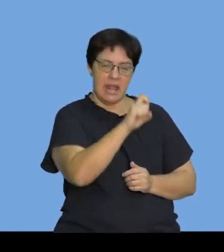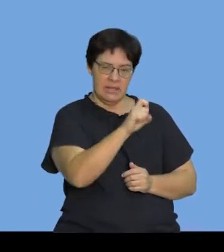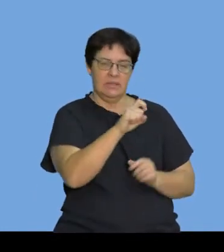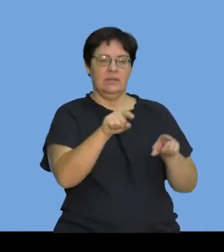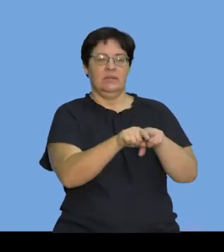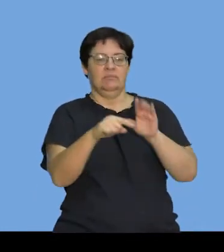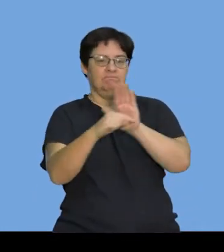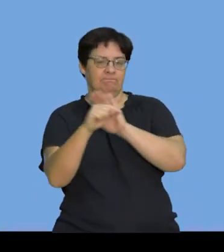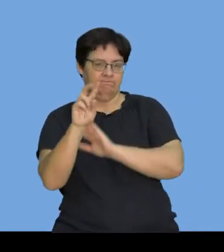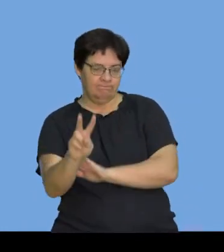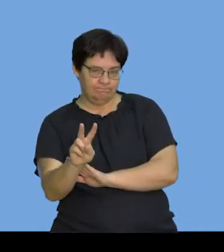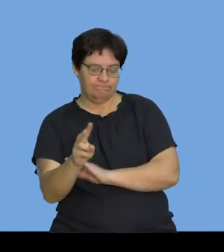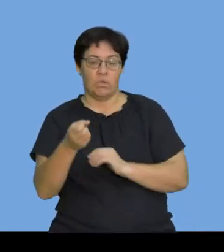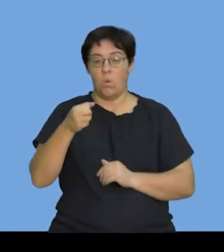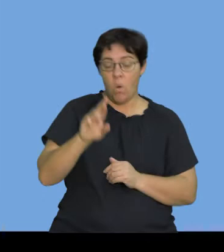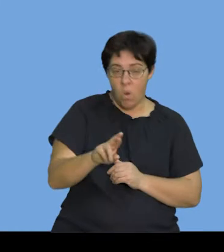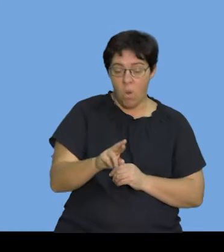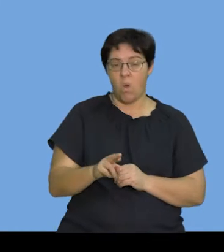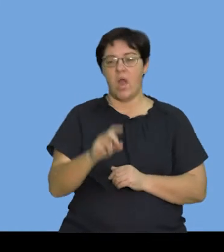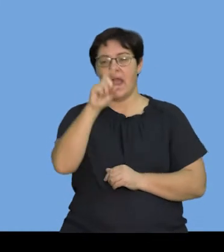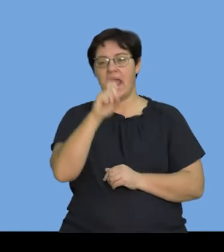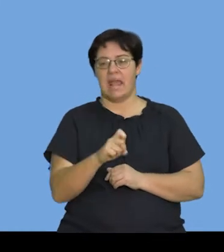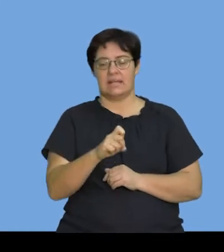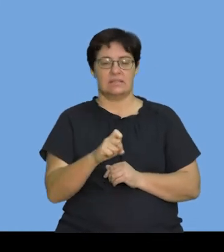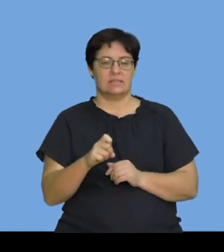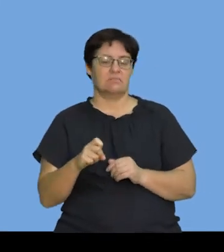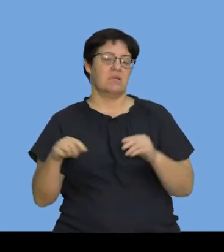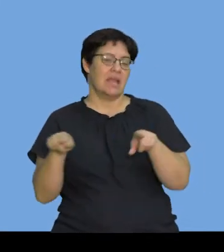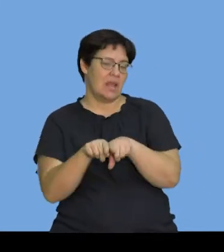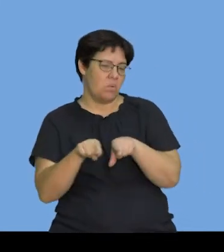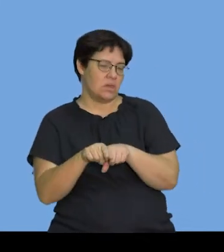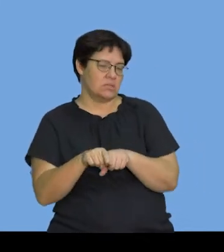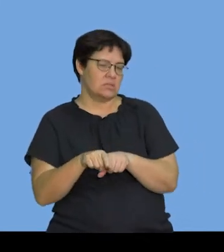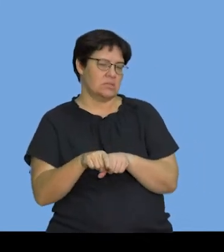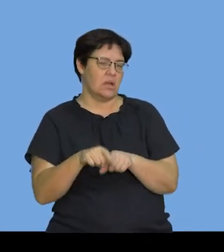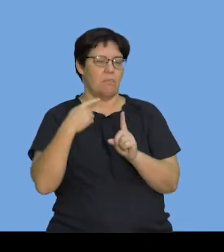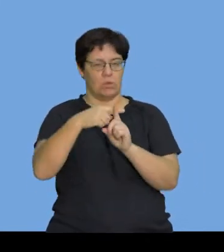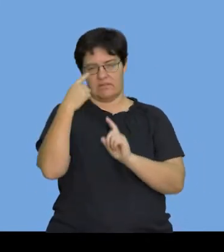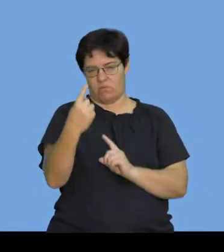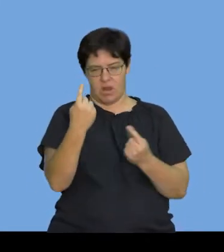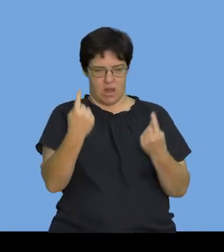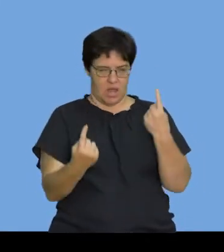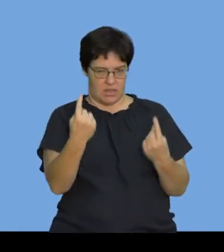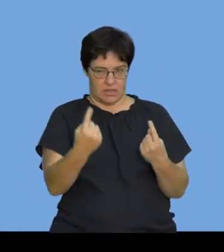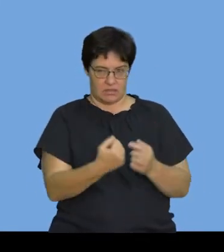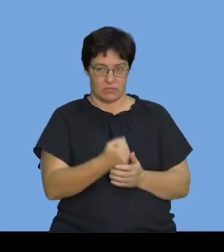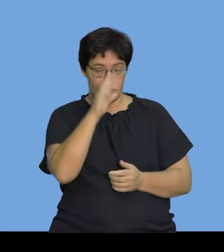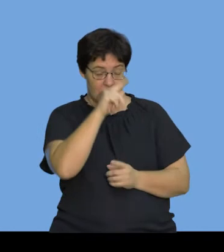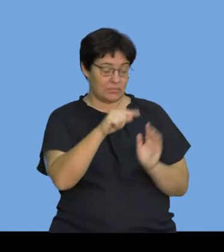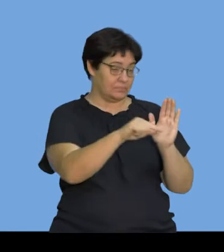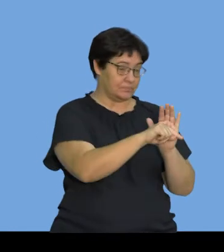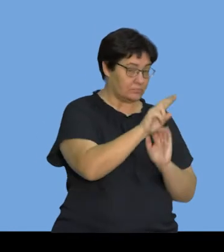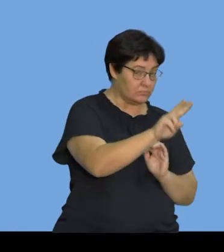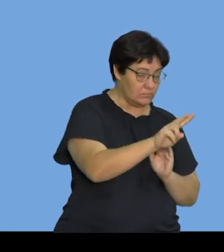or x will be equal to positive 1, right? So please remember these two answers, minus 2 and